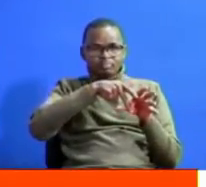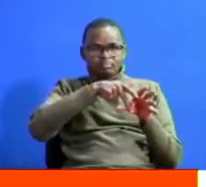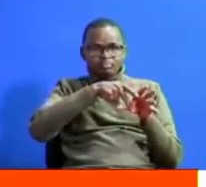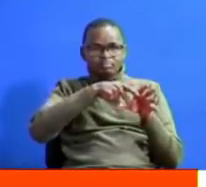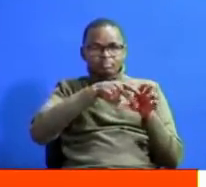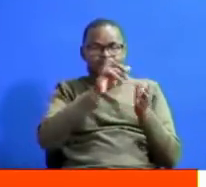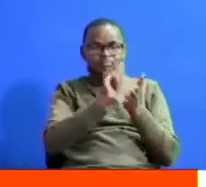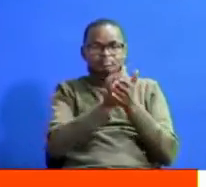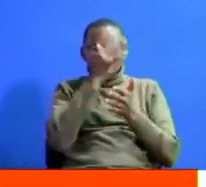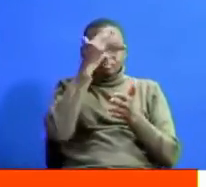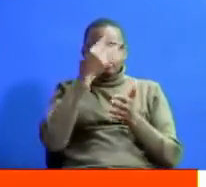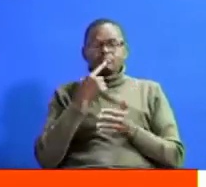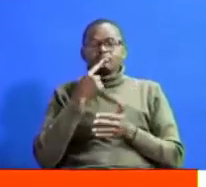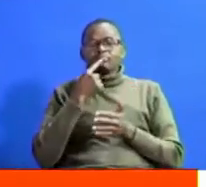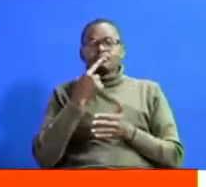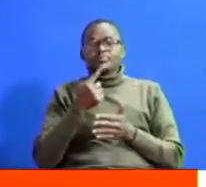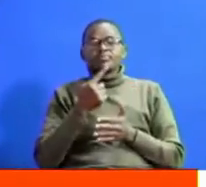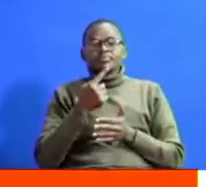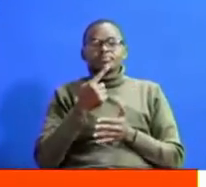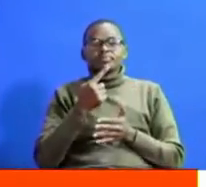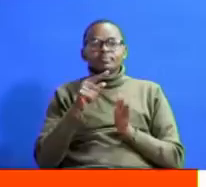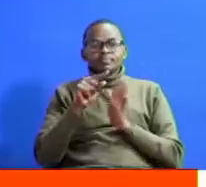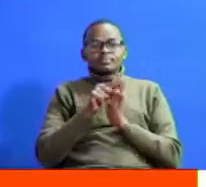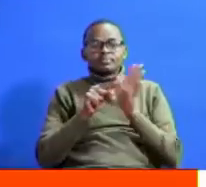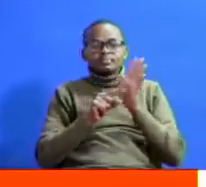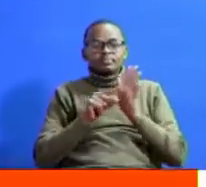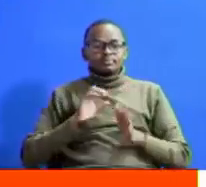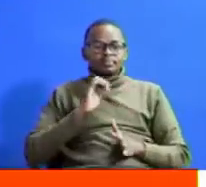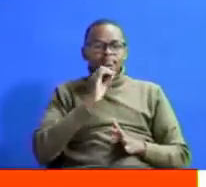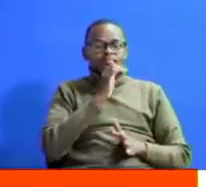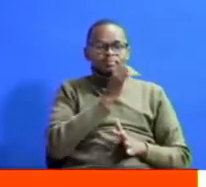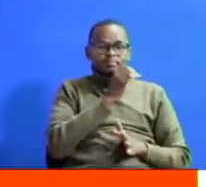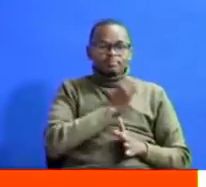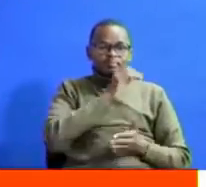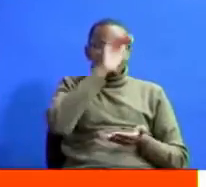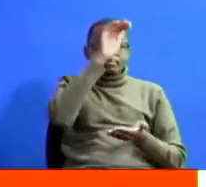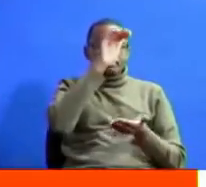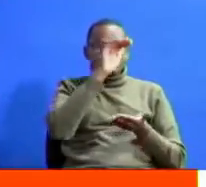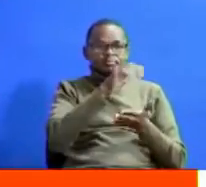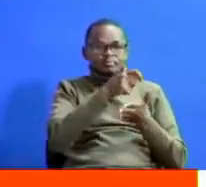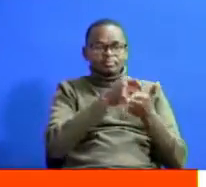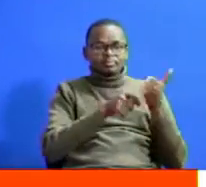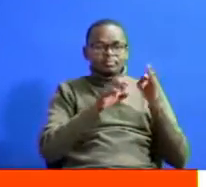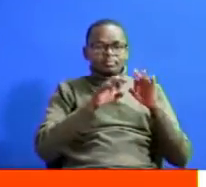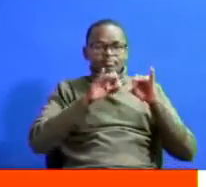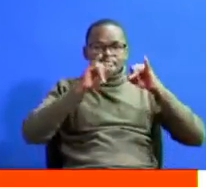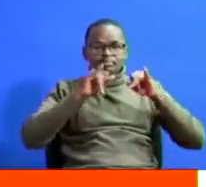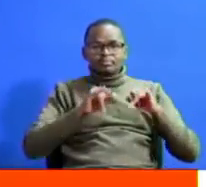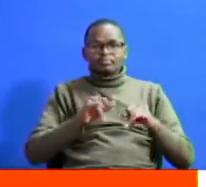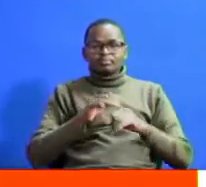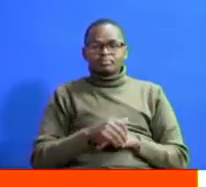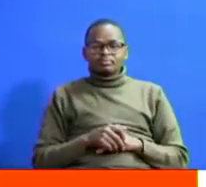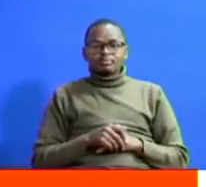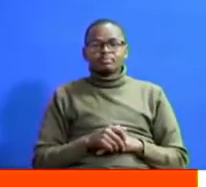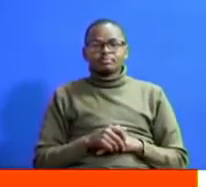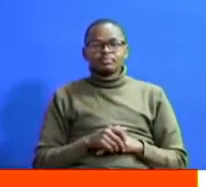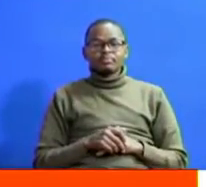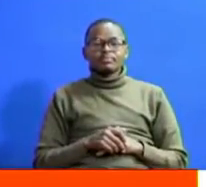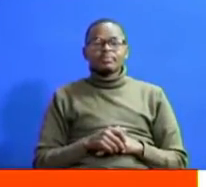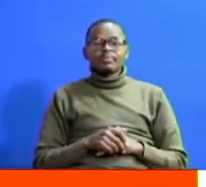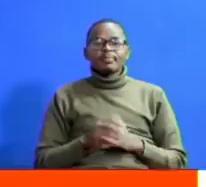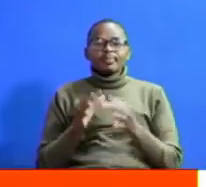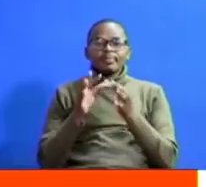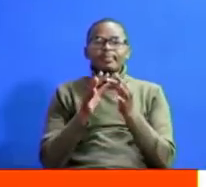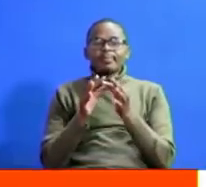ndio tunasema agenda yetu ni kupunguza gharama ya maisha. Fellow leaders from the